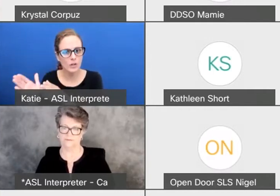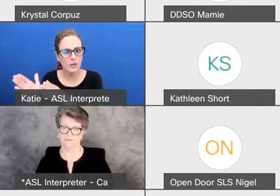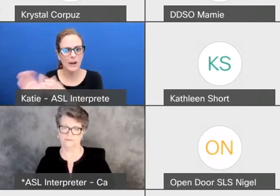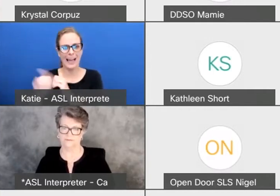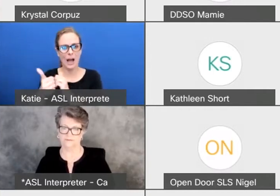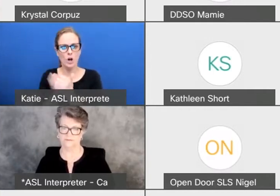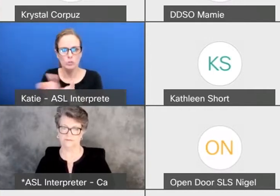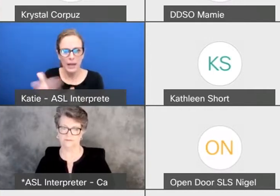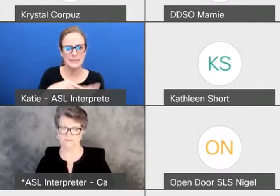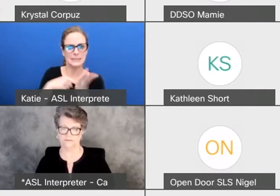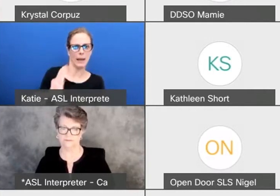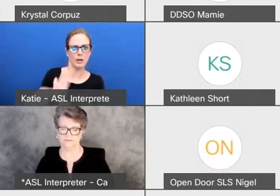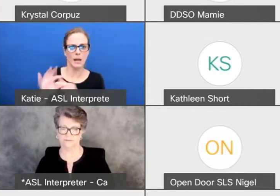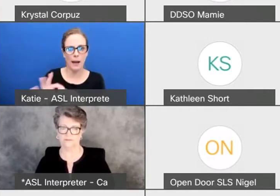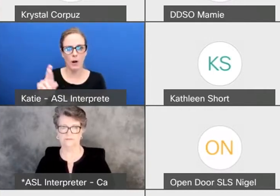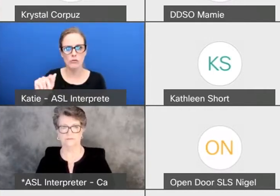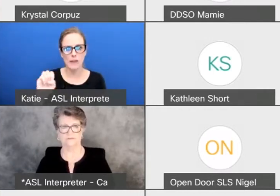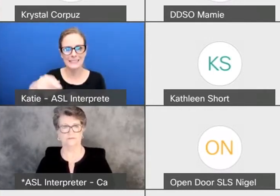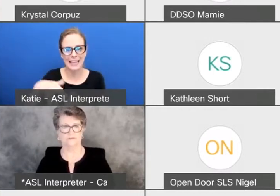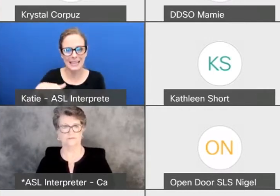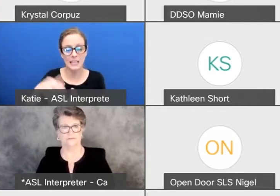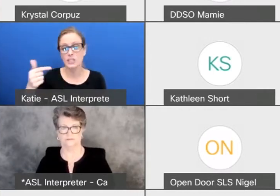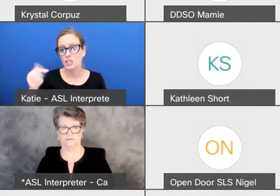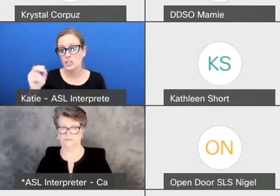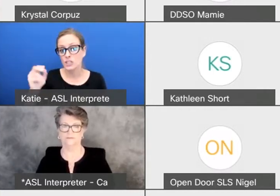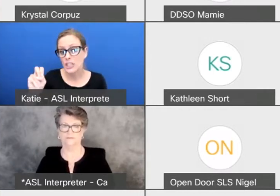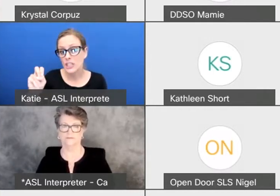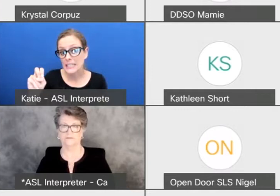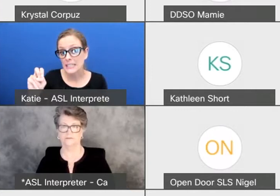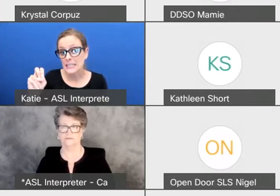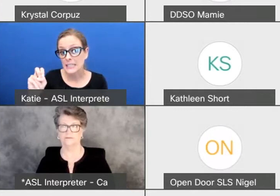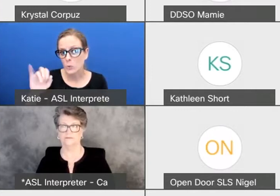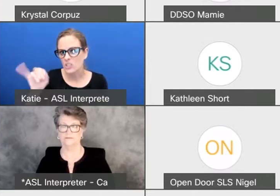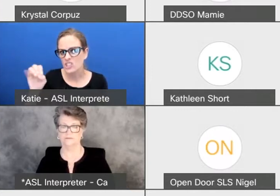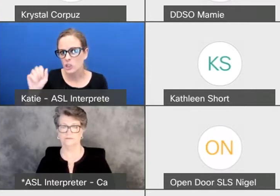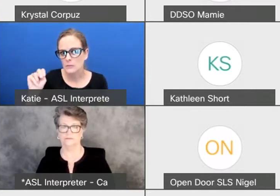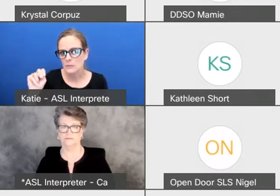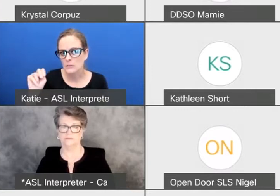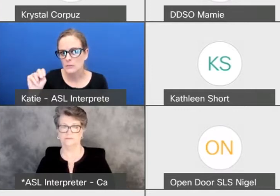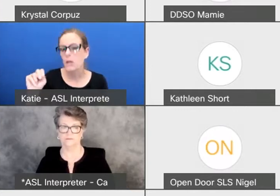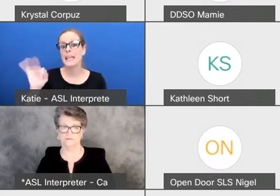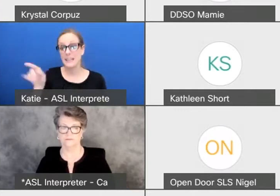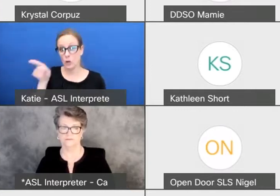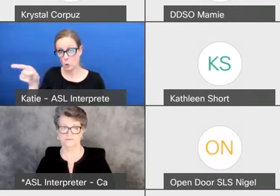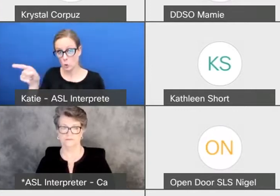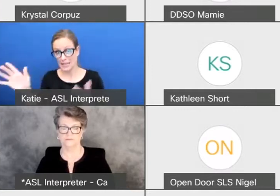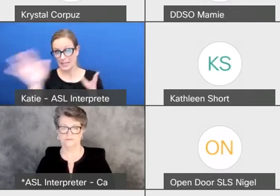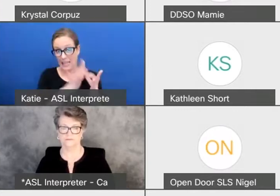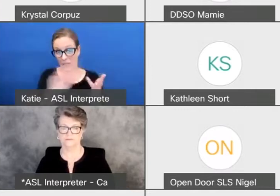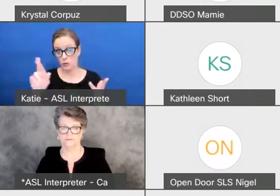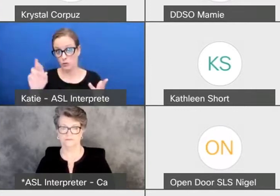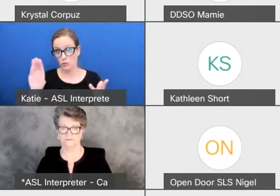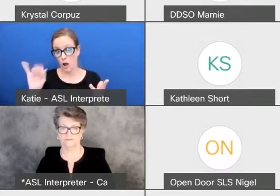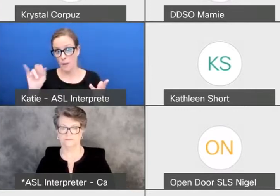transparency related to that. So Jean, I would like it for that one if you could connect with Robin about